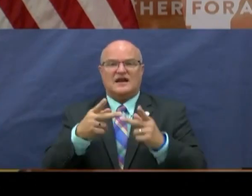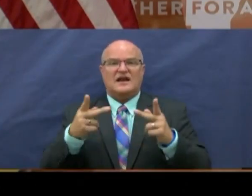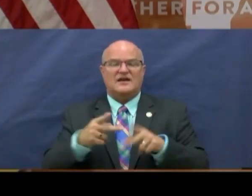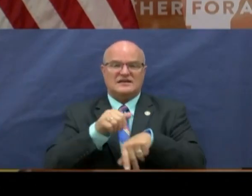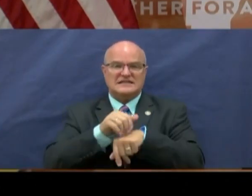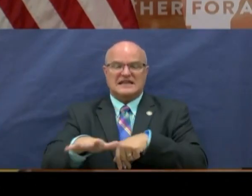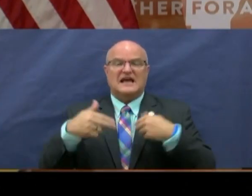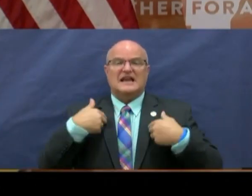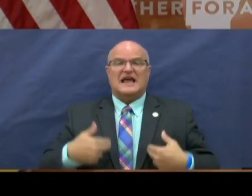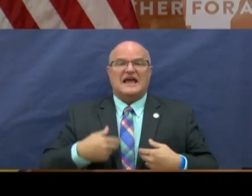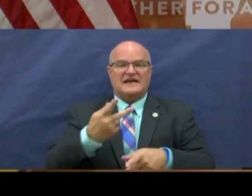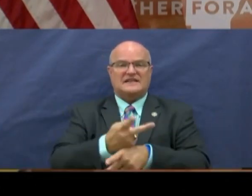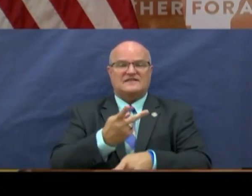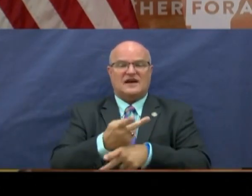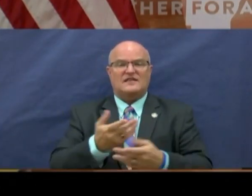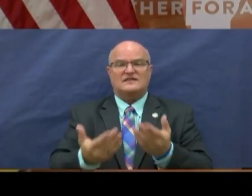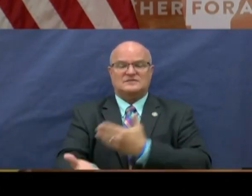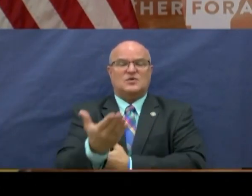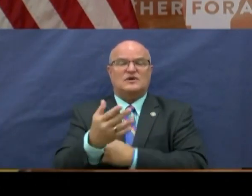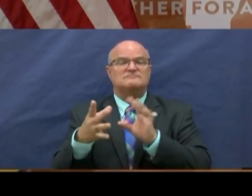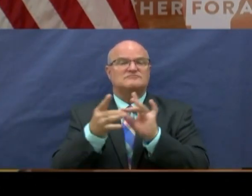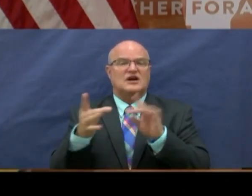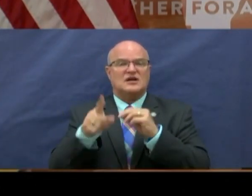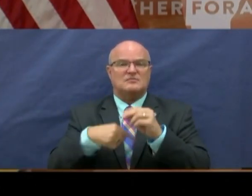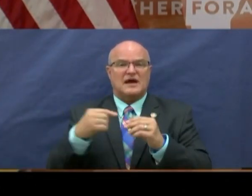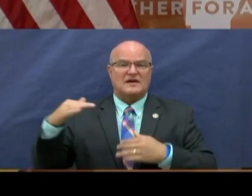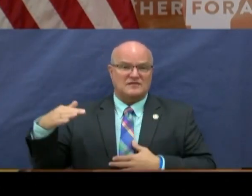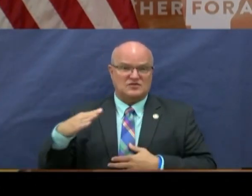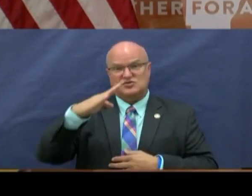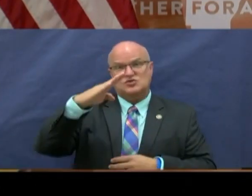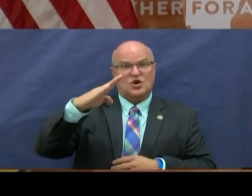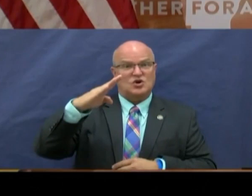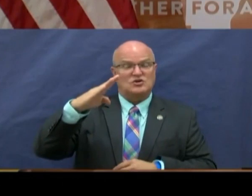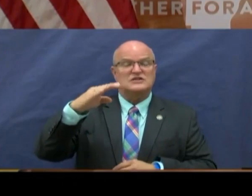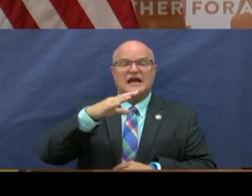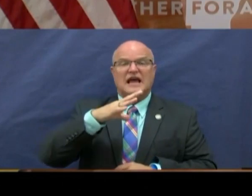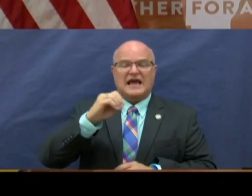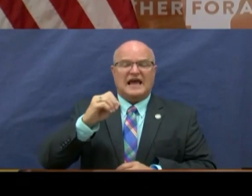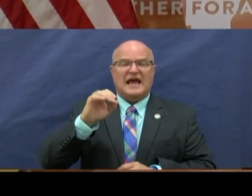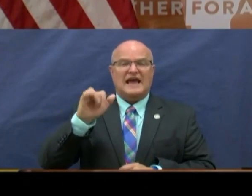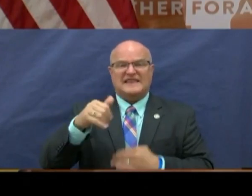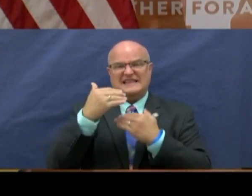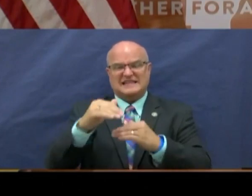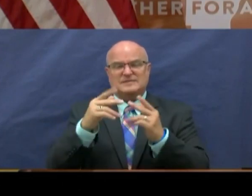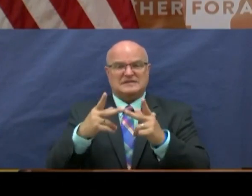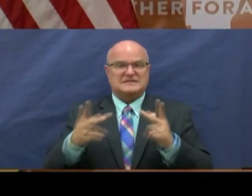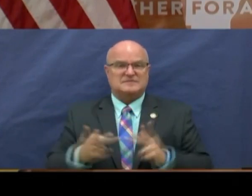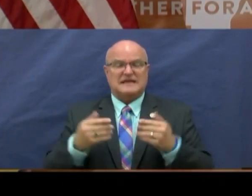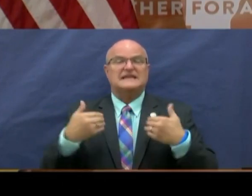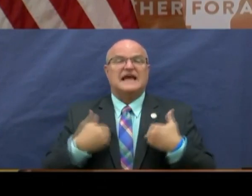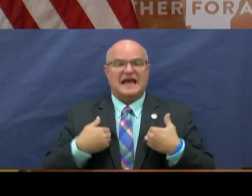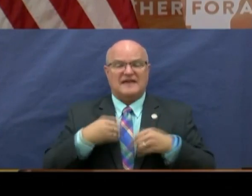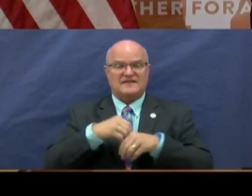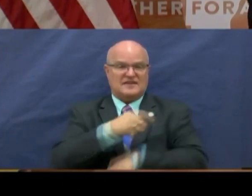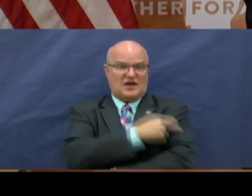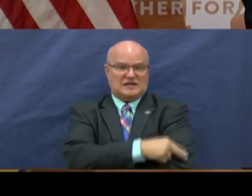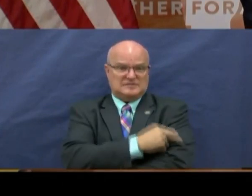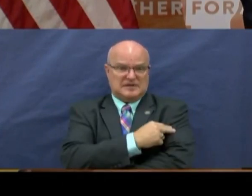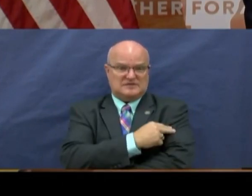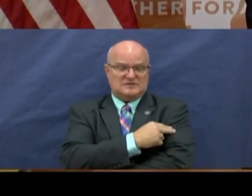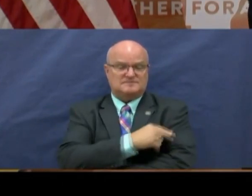health advisory this morning talking about the surge and the limited space they have in their